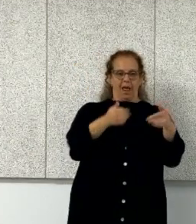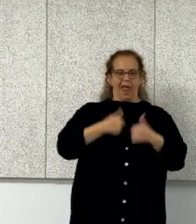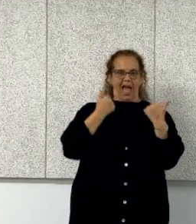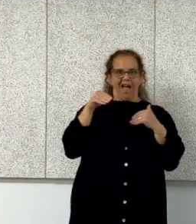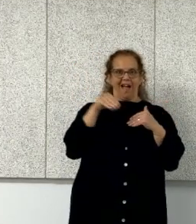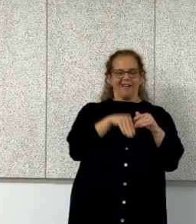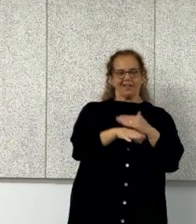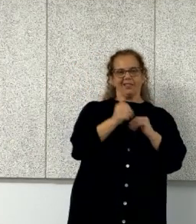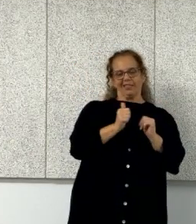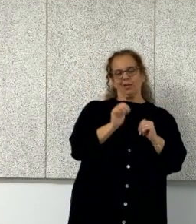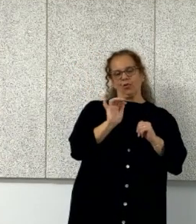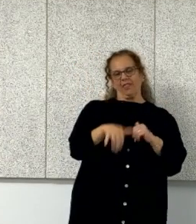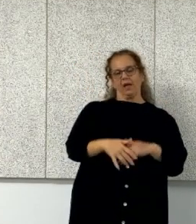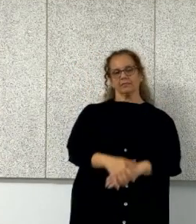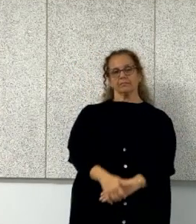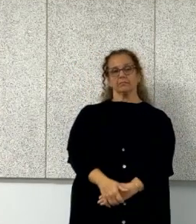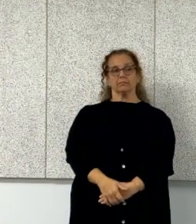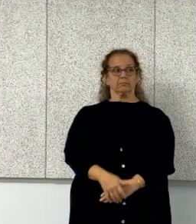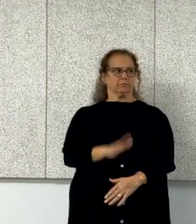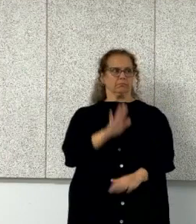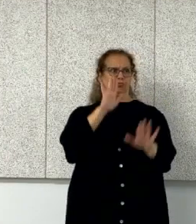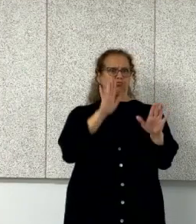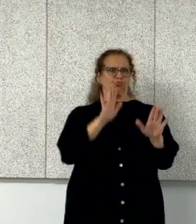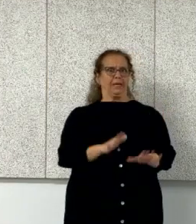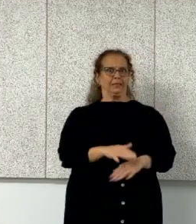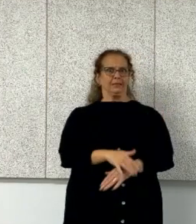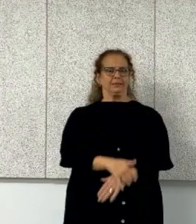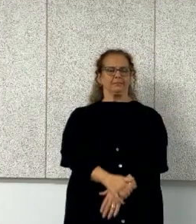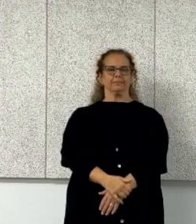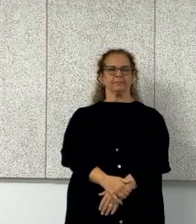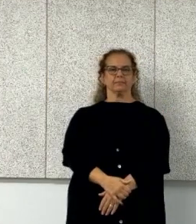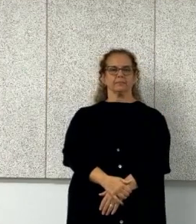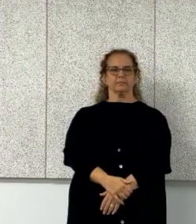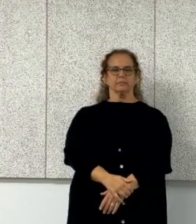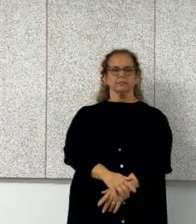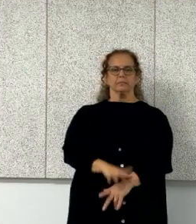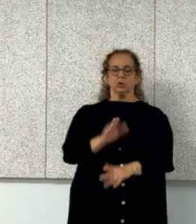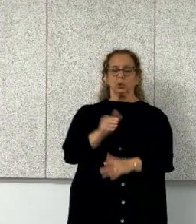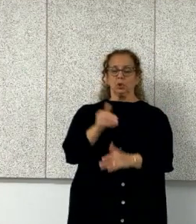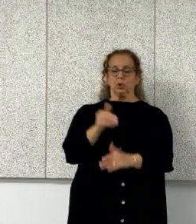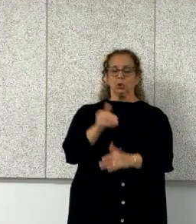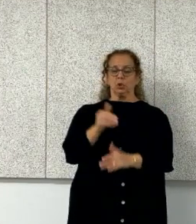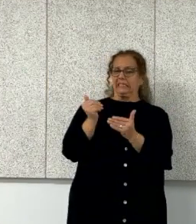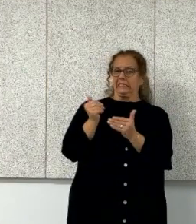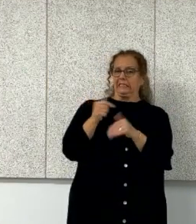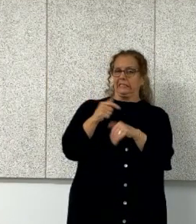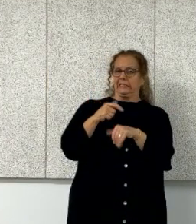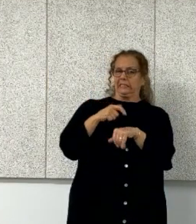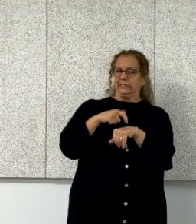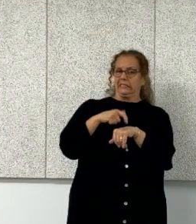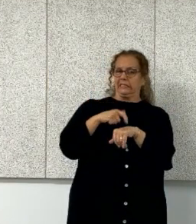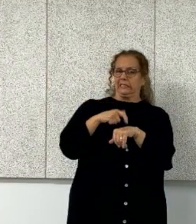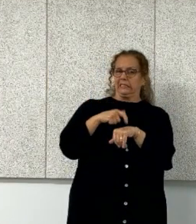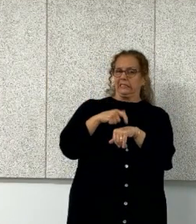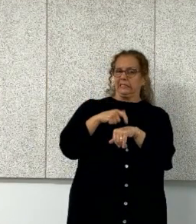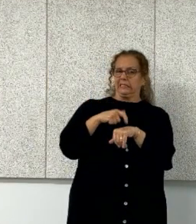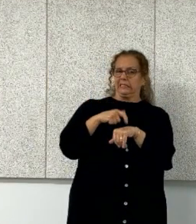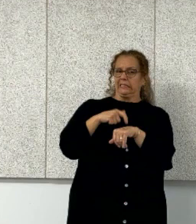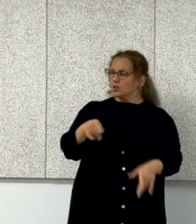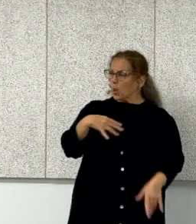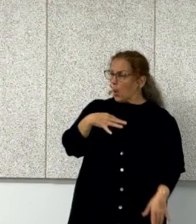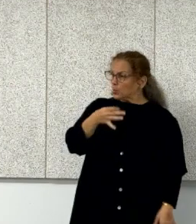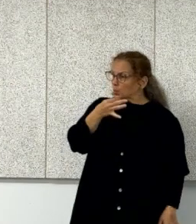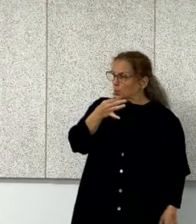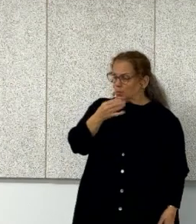So, yeah. Great. So as we're nearing the end of our time here together, a couple of...